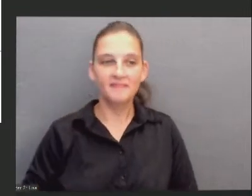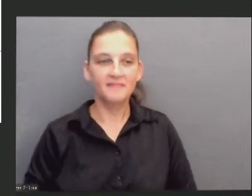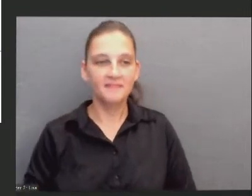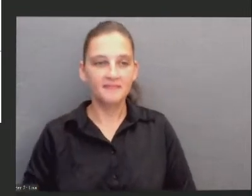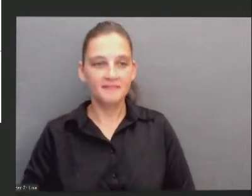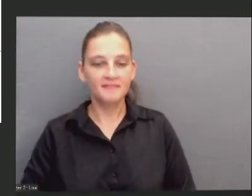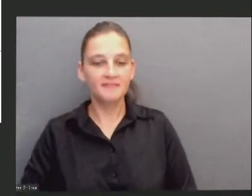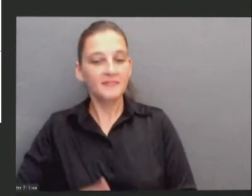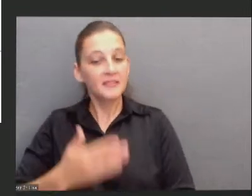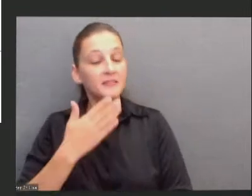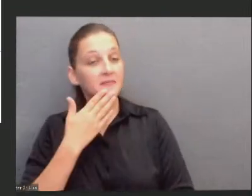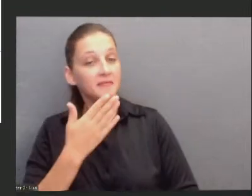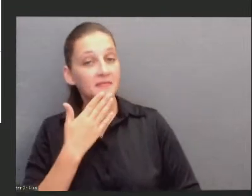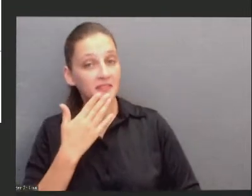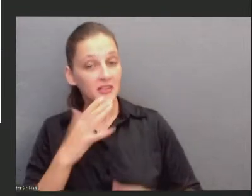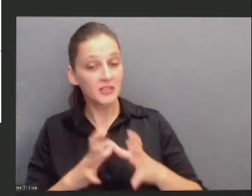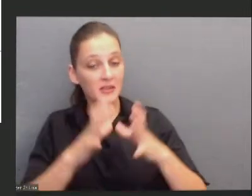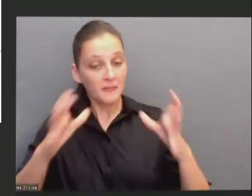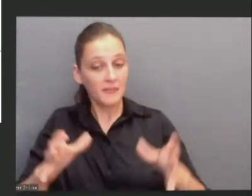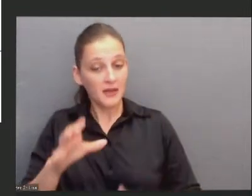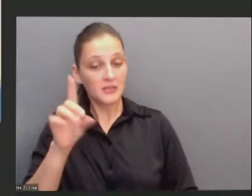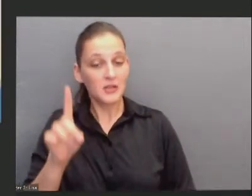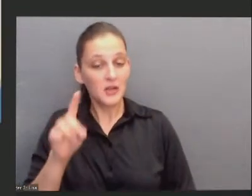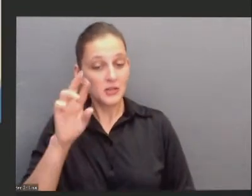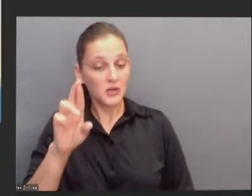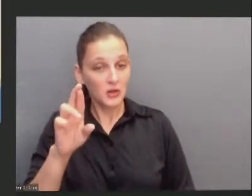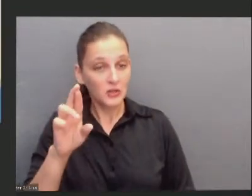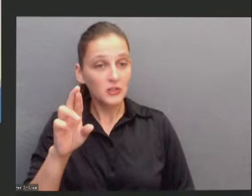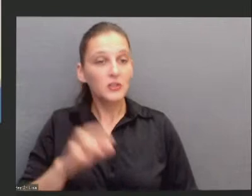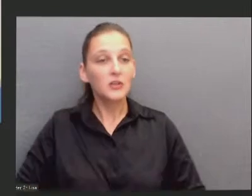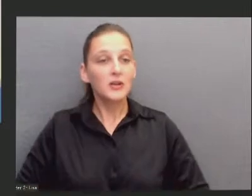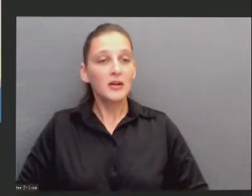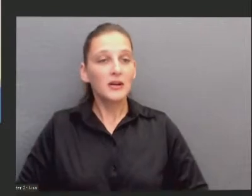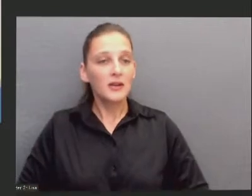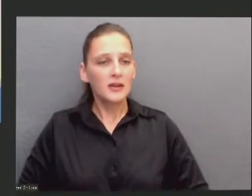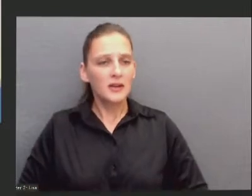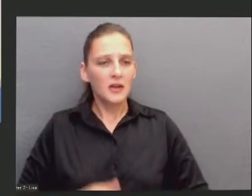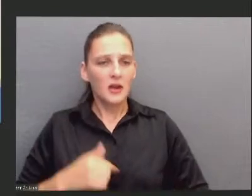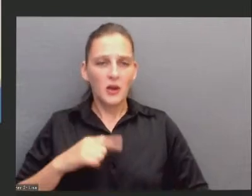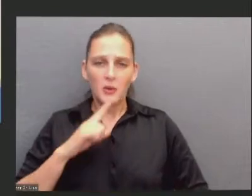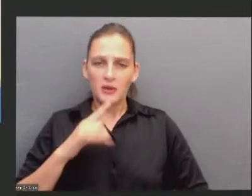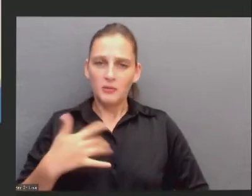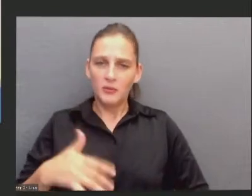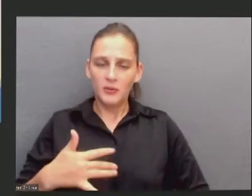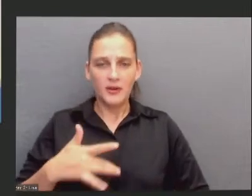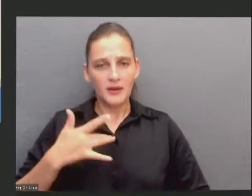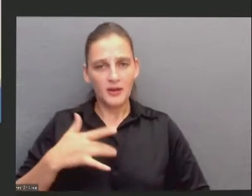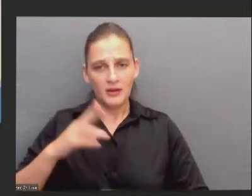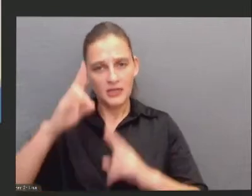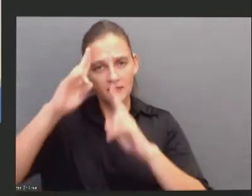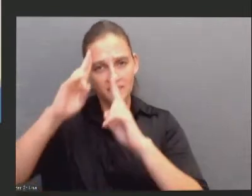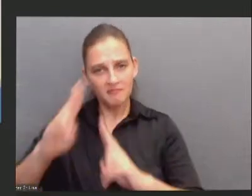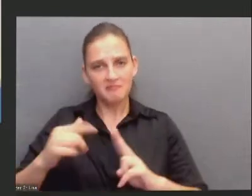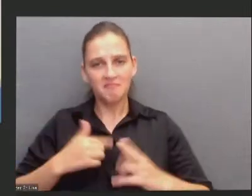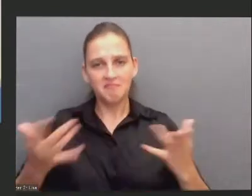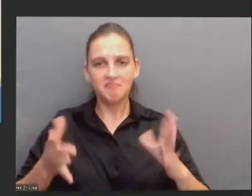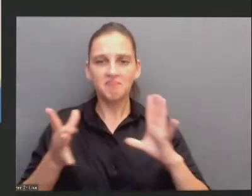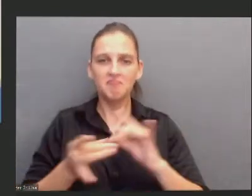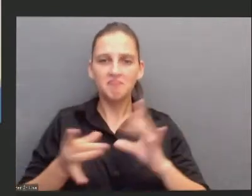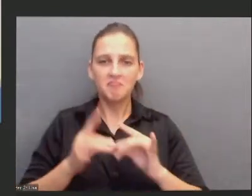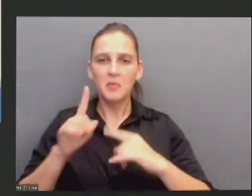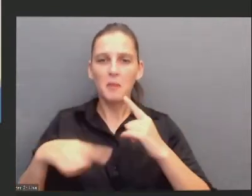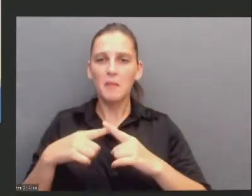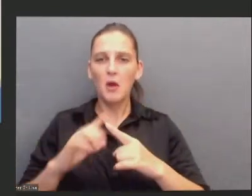Thank you so much, Dr. Okafor, and I'm honored to have the opportunity to talk about our priorities that